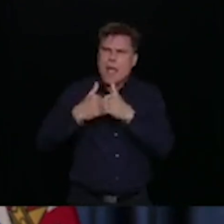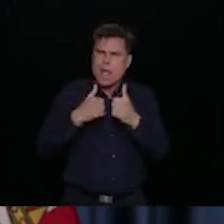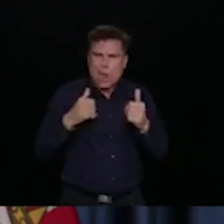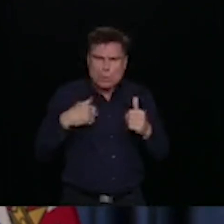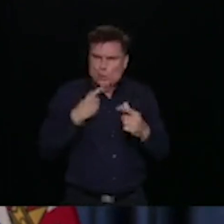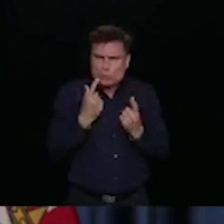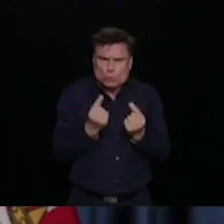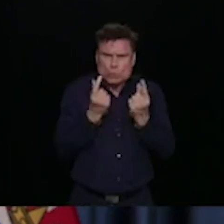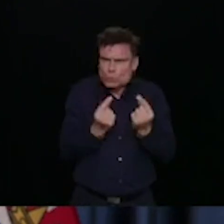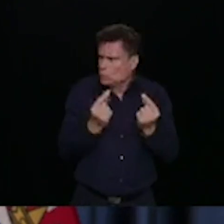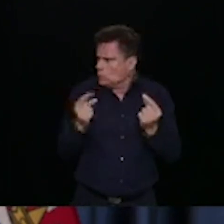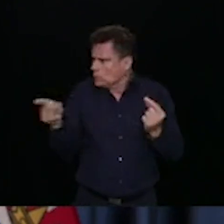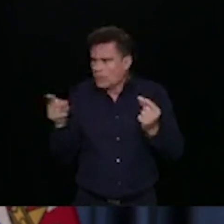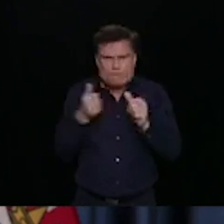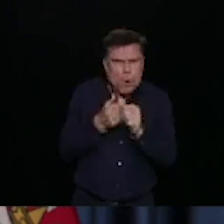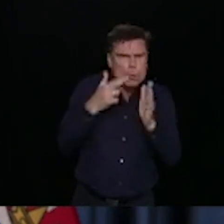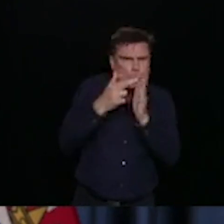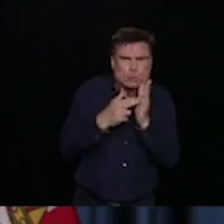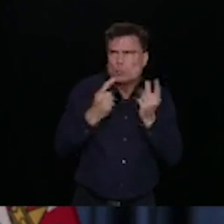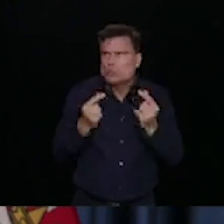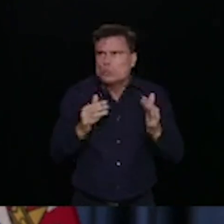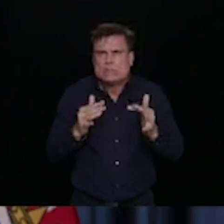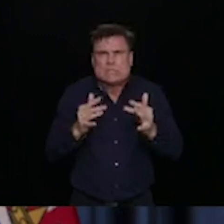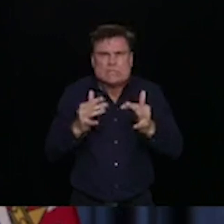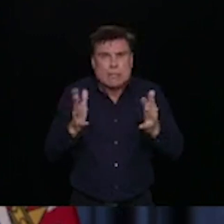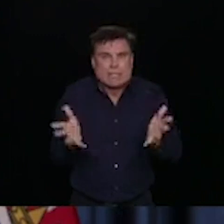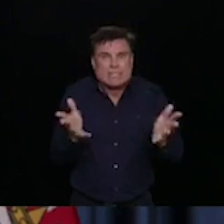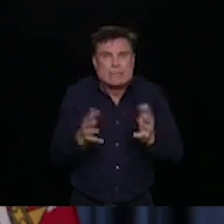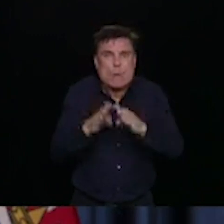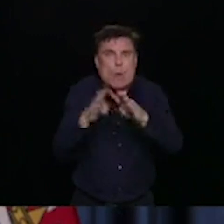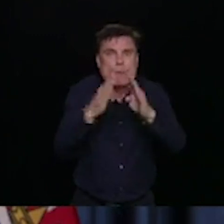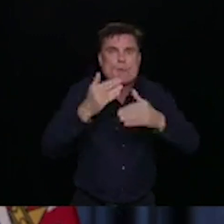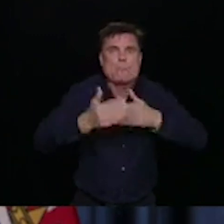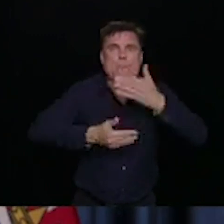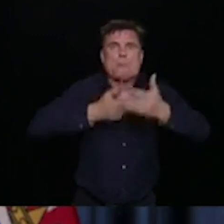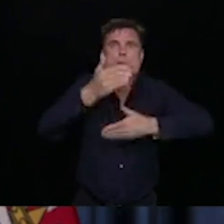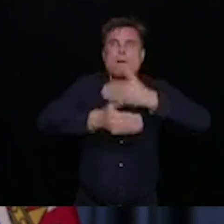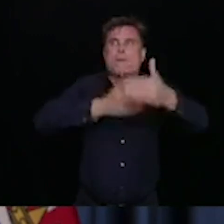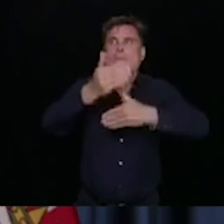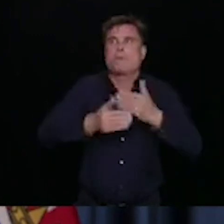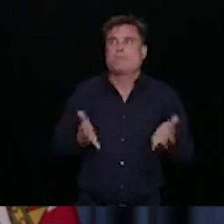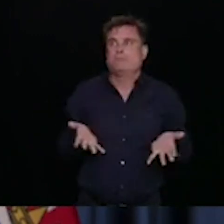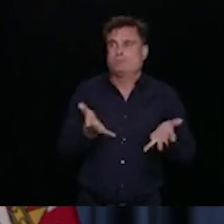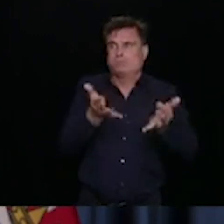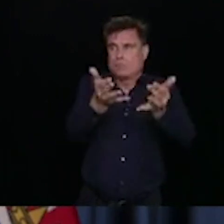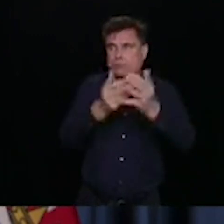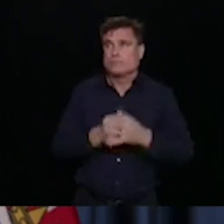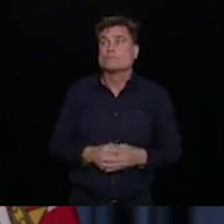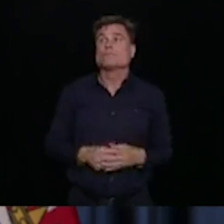way so that our economy did not need to come to a complete stop. And we're paying dividends today as